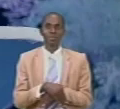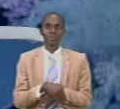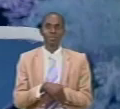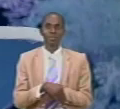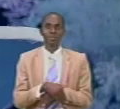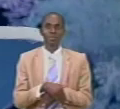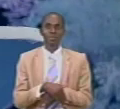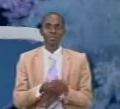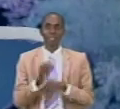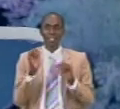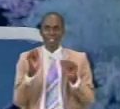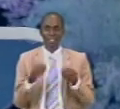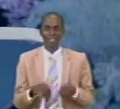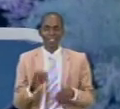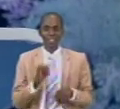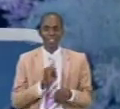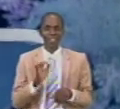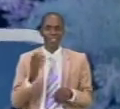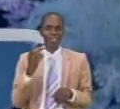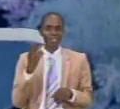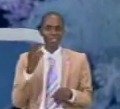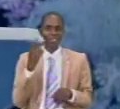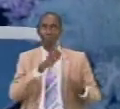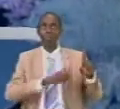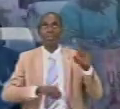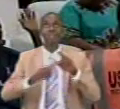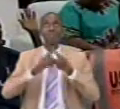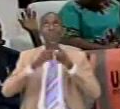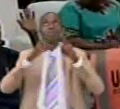can I hear the loudest amen